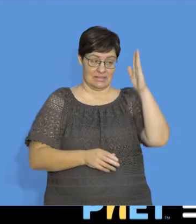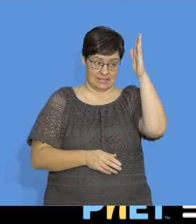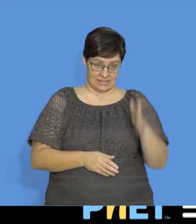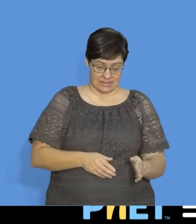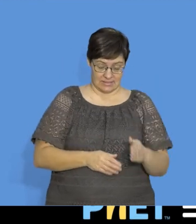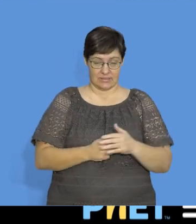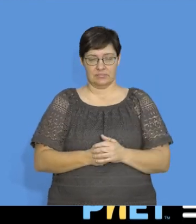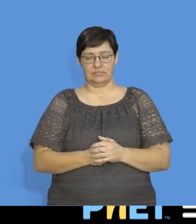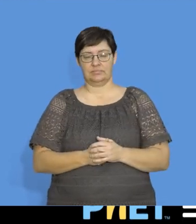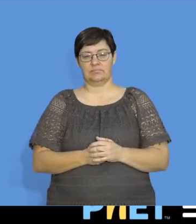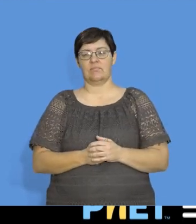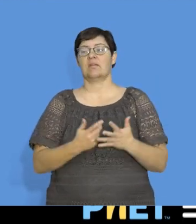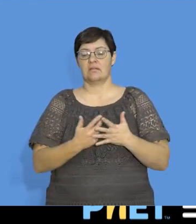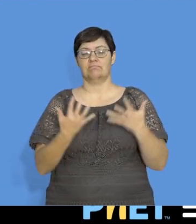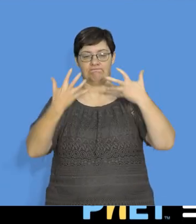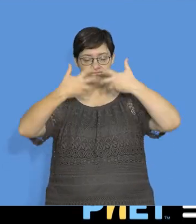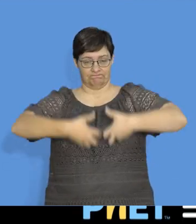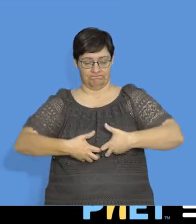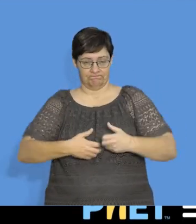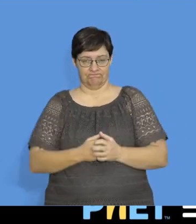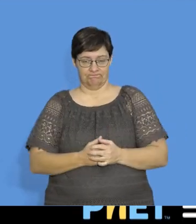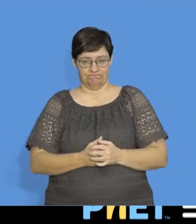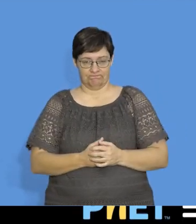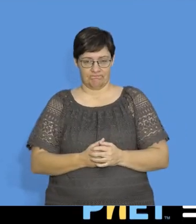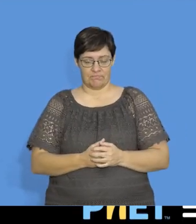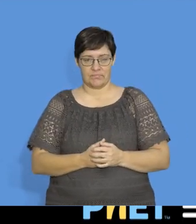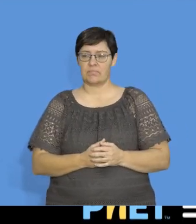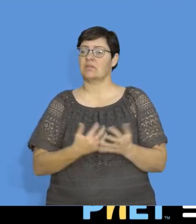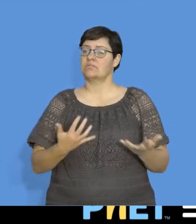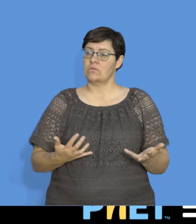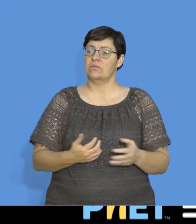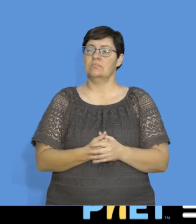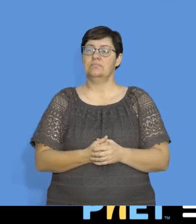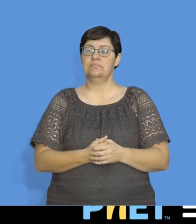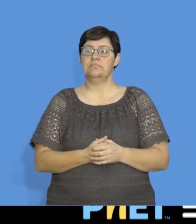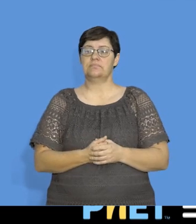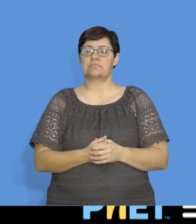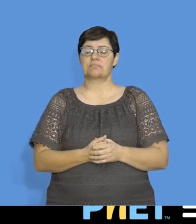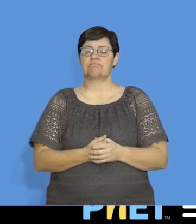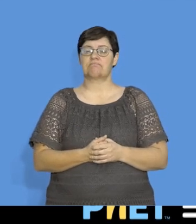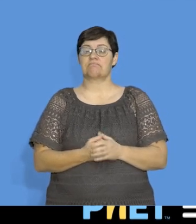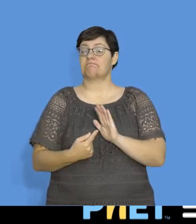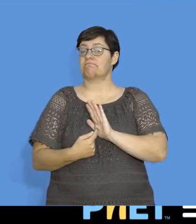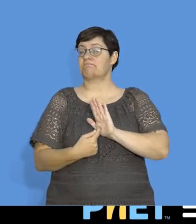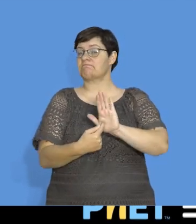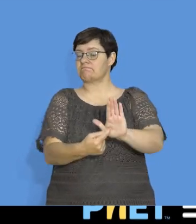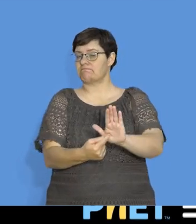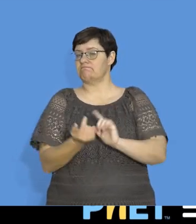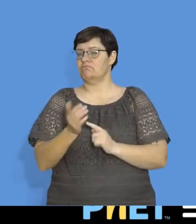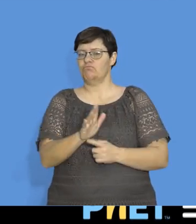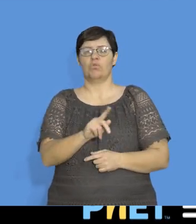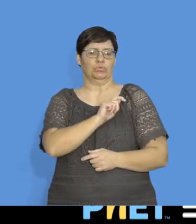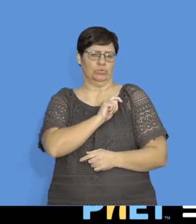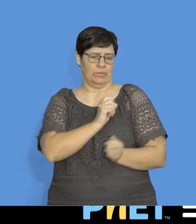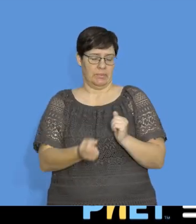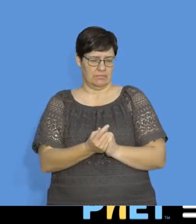y-axis, and the correlation coefficient. So simulation will depict the reality.